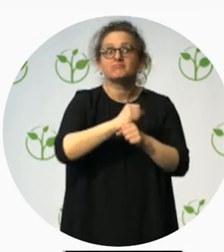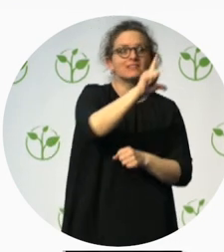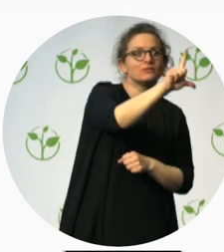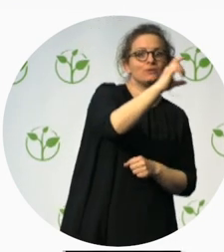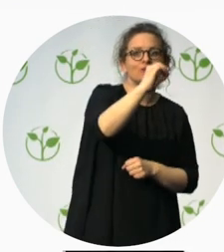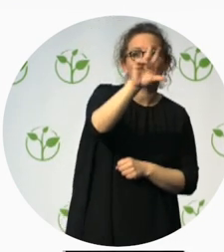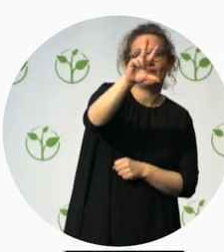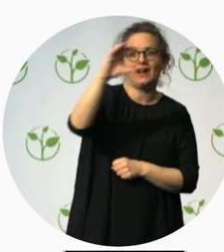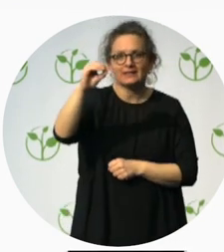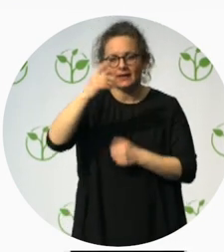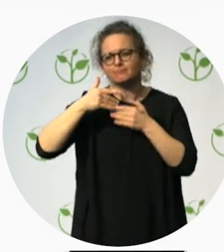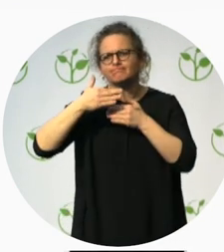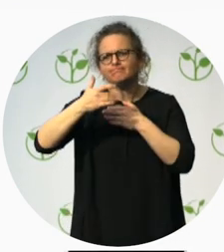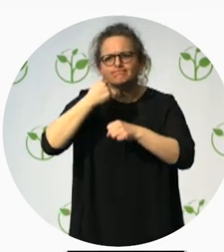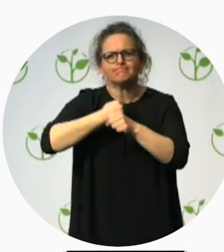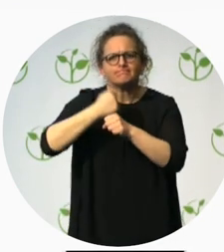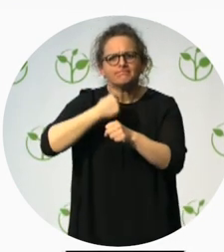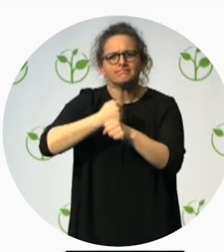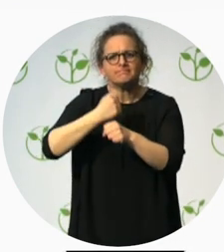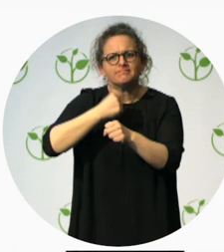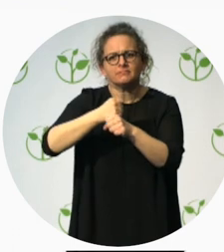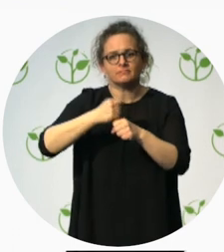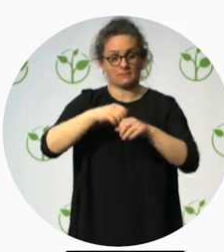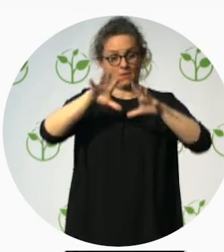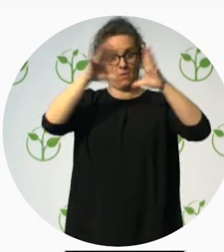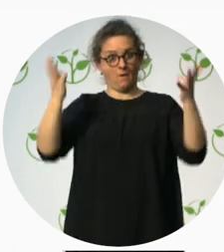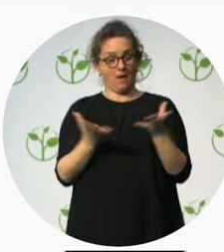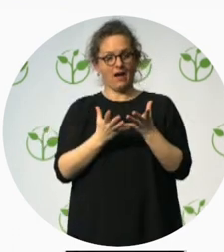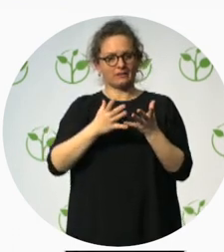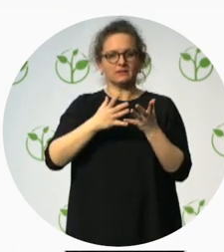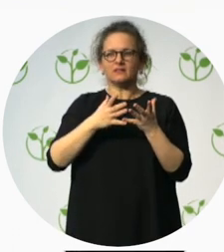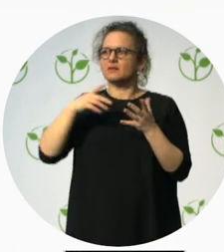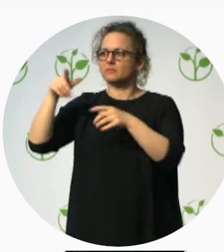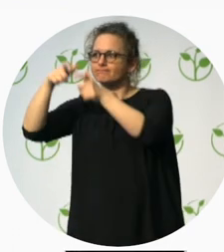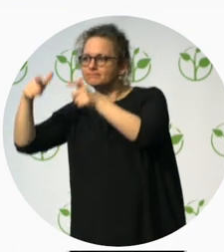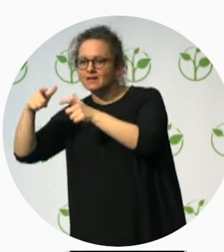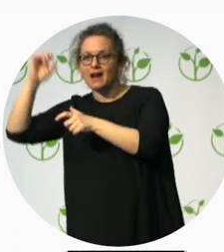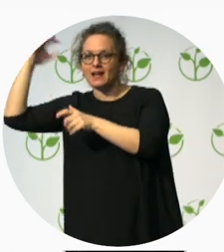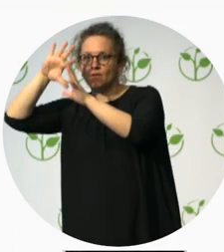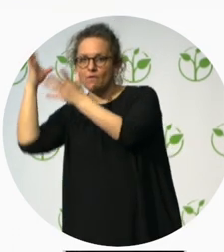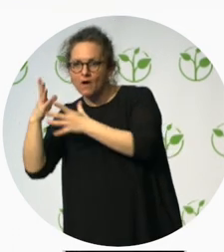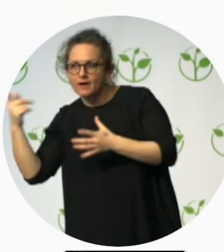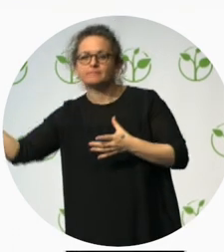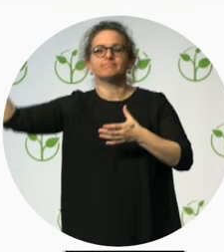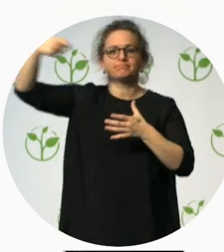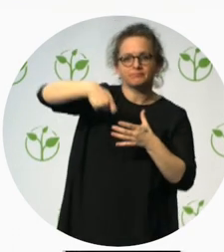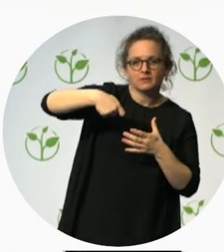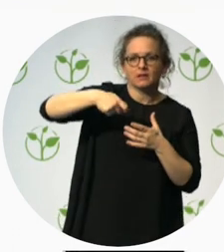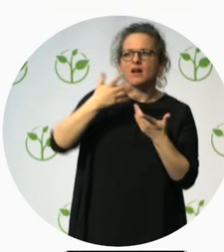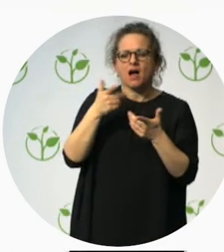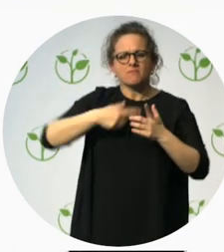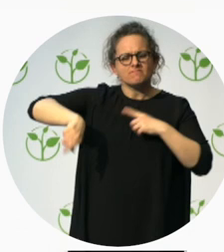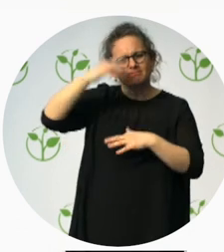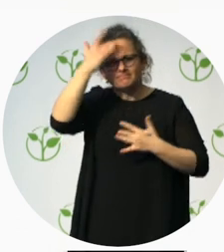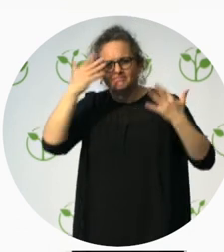or rather the lack thereof, as a main obstacle against ensuring full and effective participation of persons with disabilities in